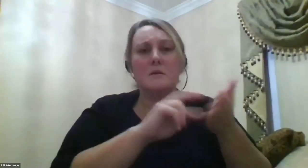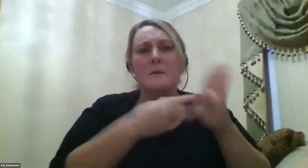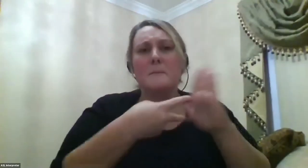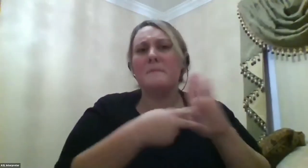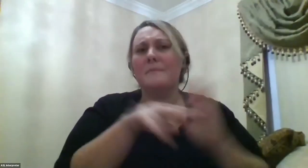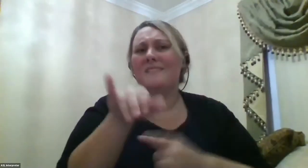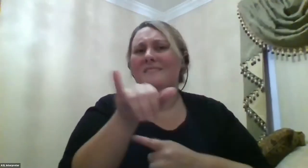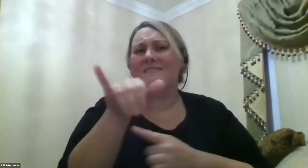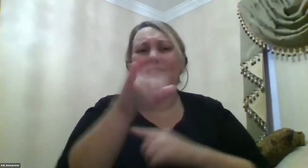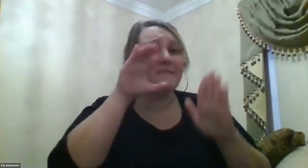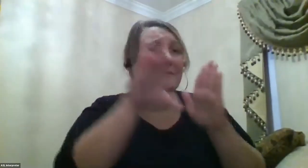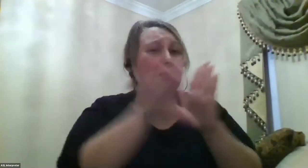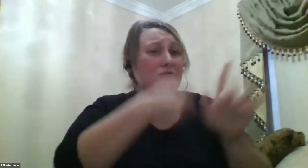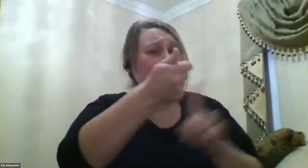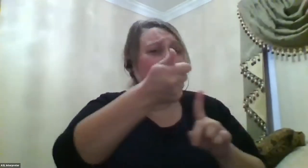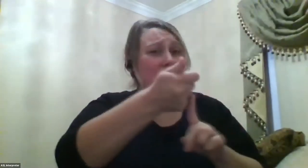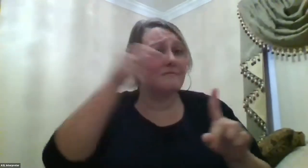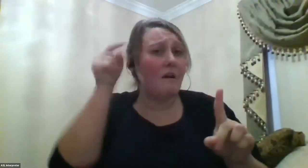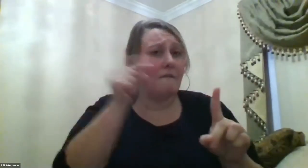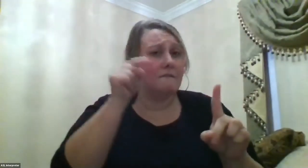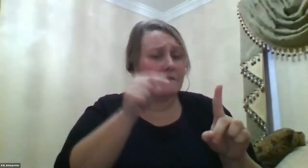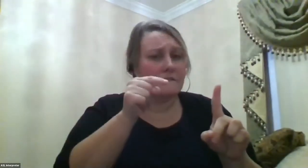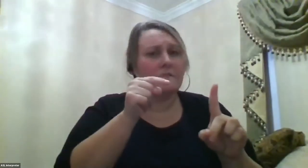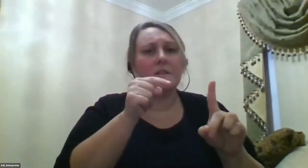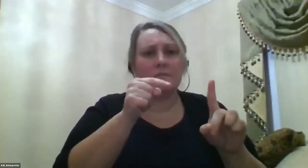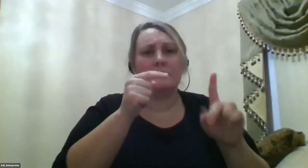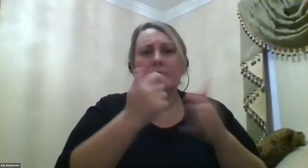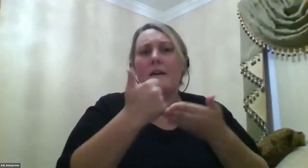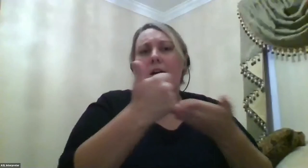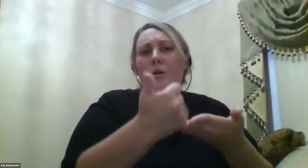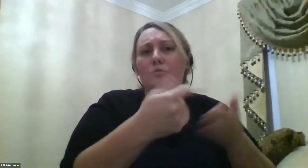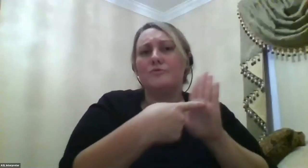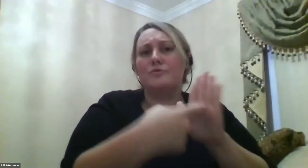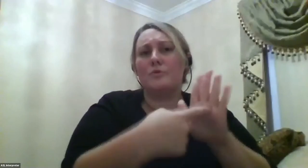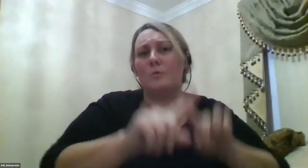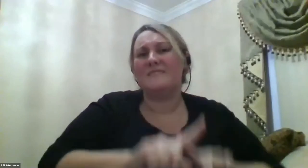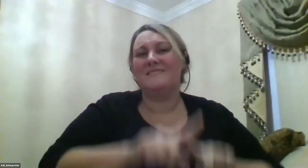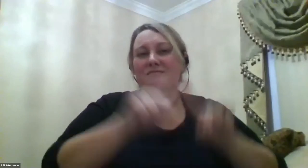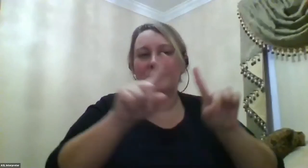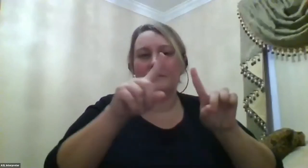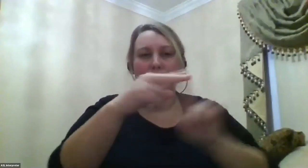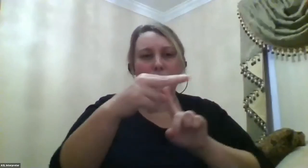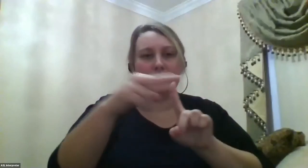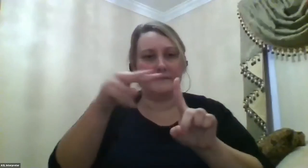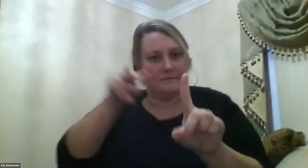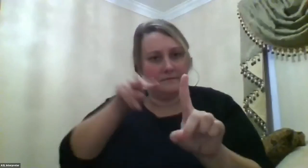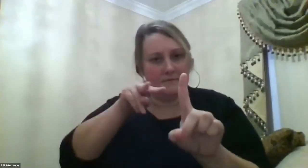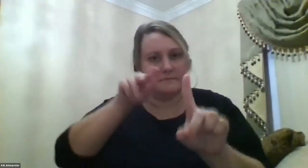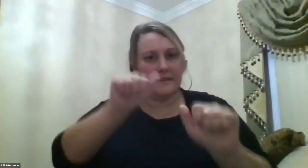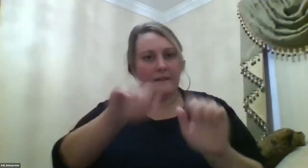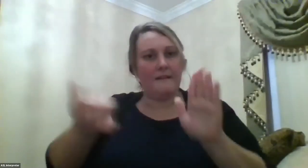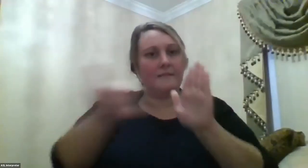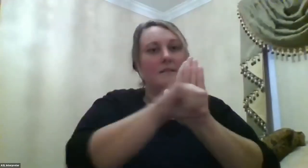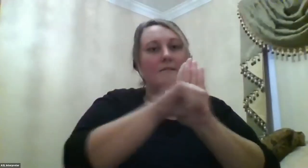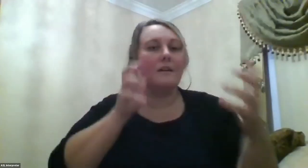for different kinds of points of entry and modes of identification. And so